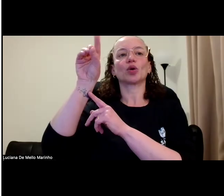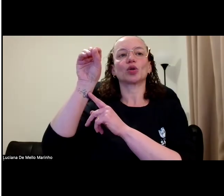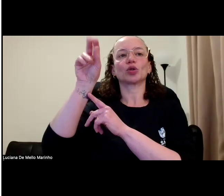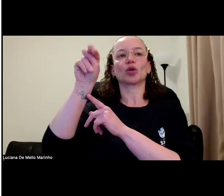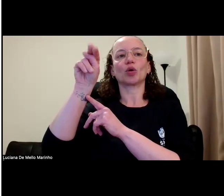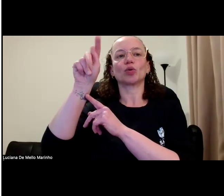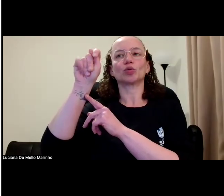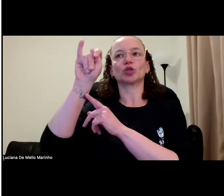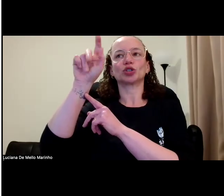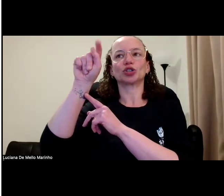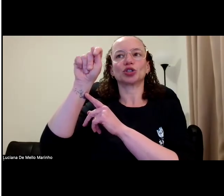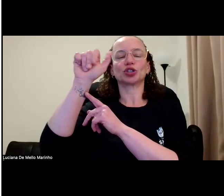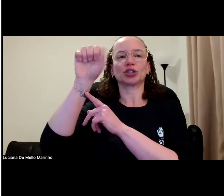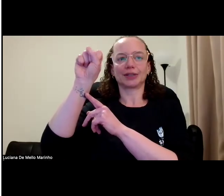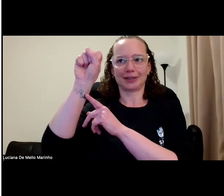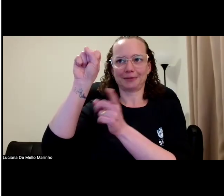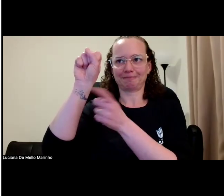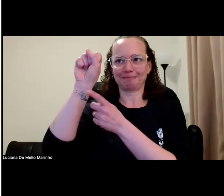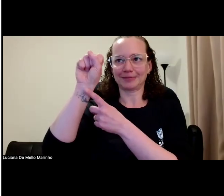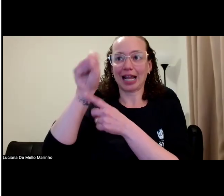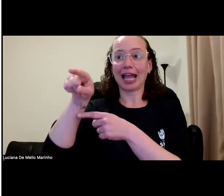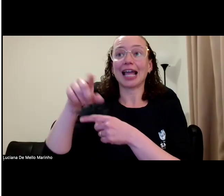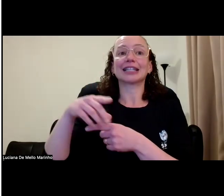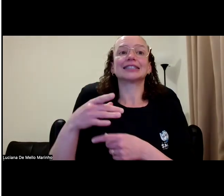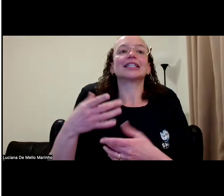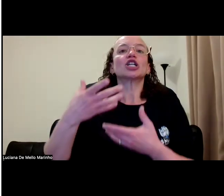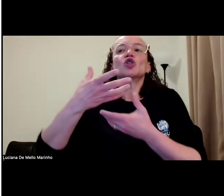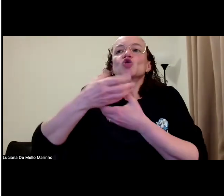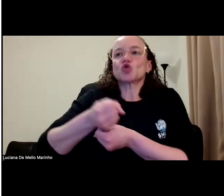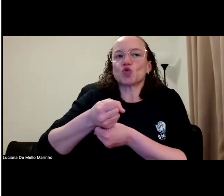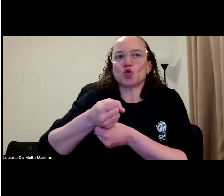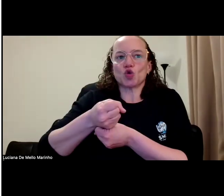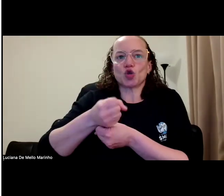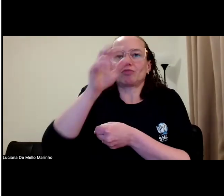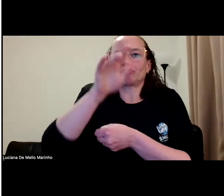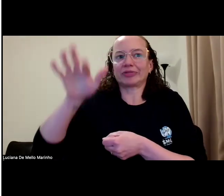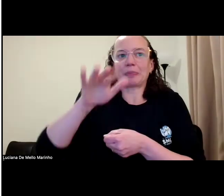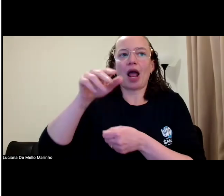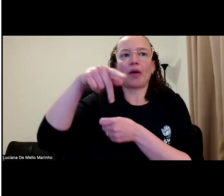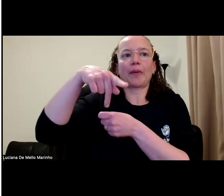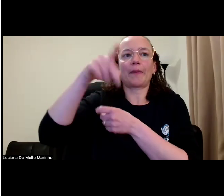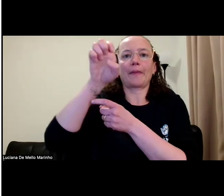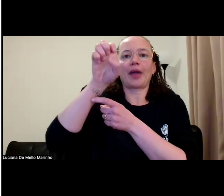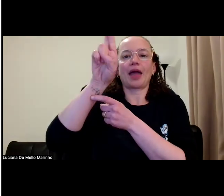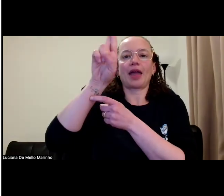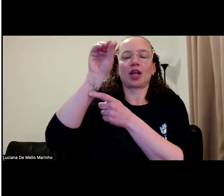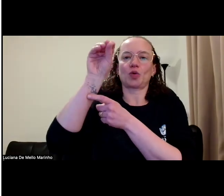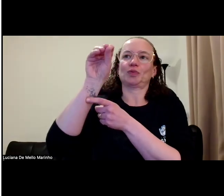And then it becomes periodontal or periodontitis. Periodontitis.